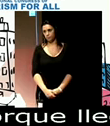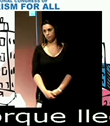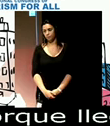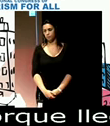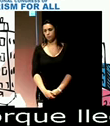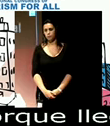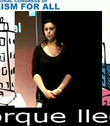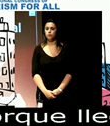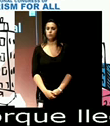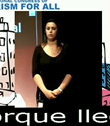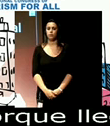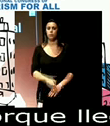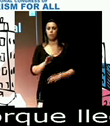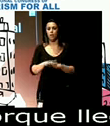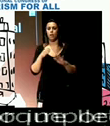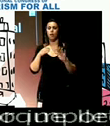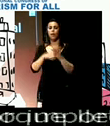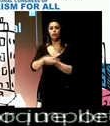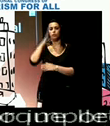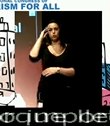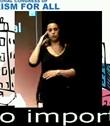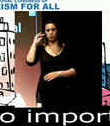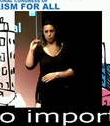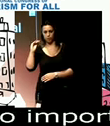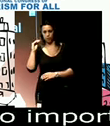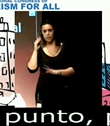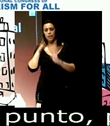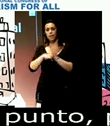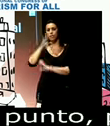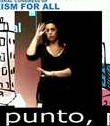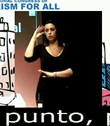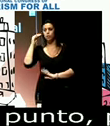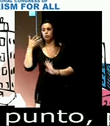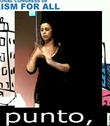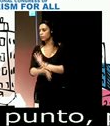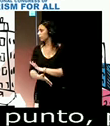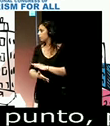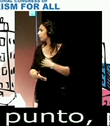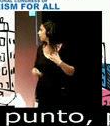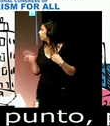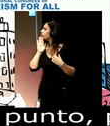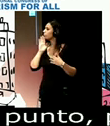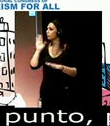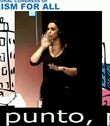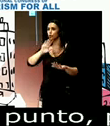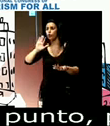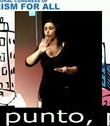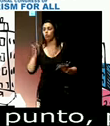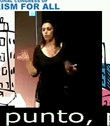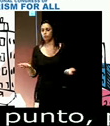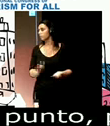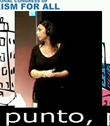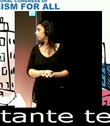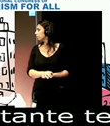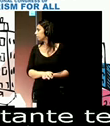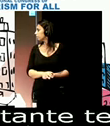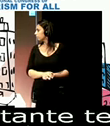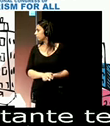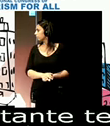means, hold on, I've got to check that. Where am I? Hold on. MindText?